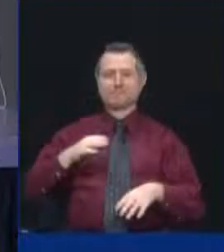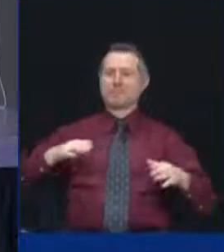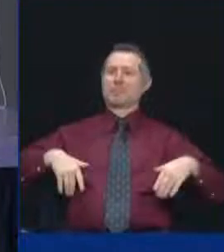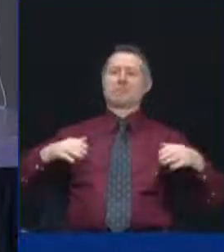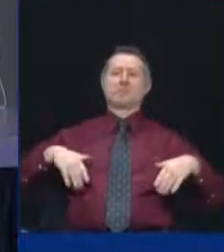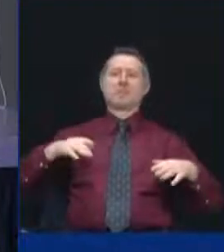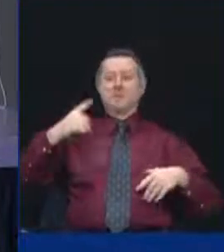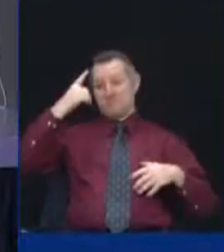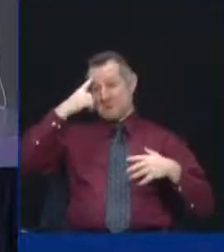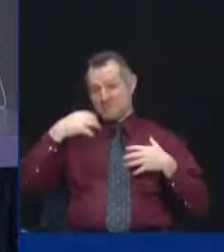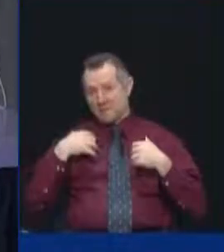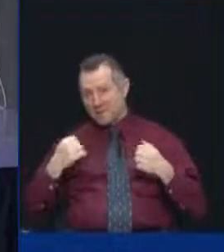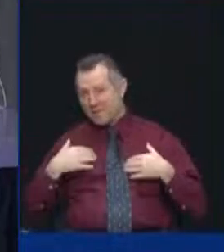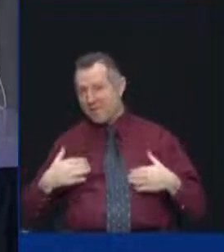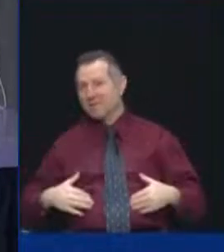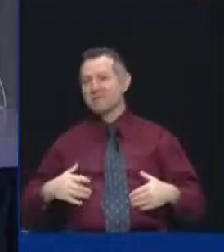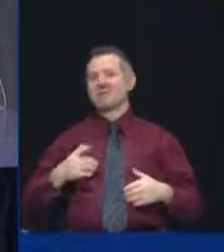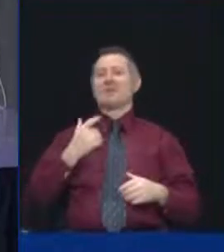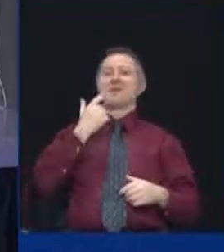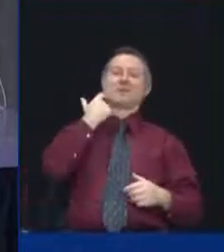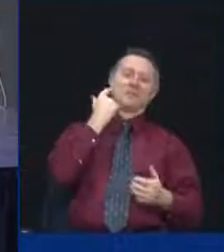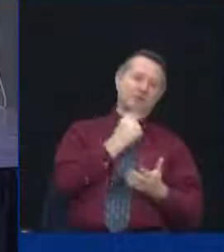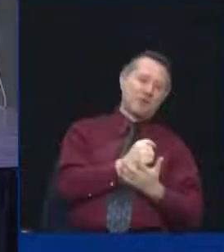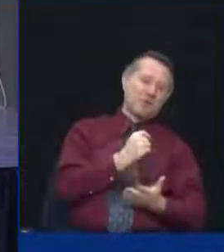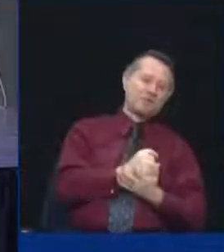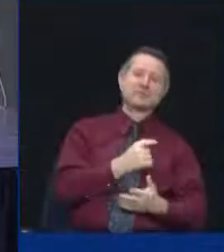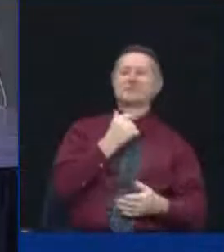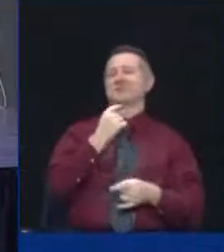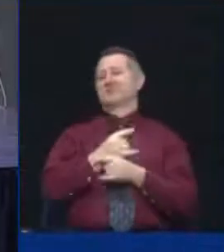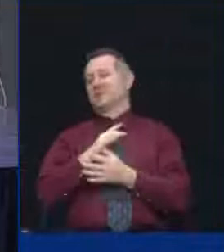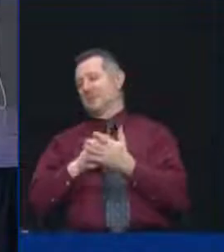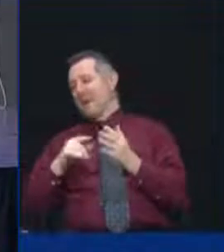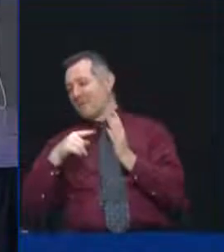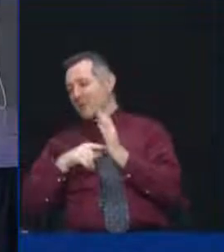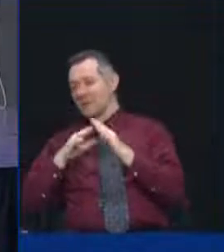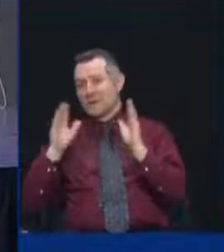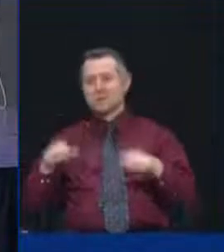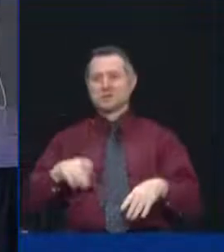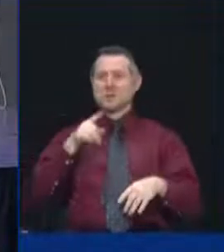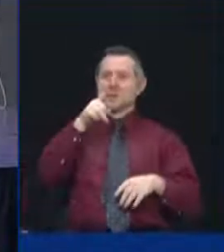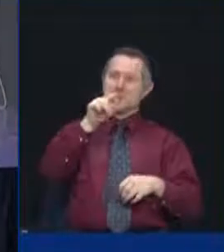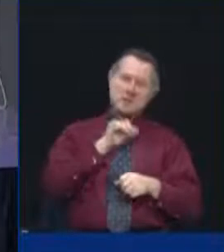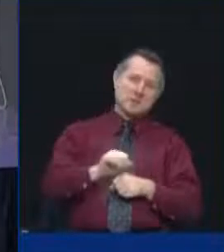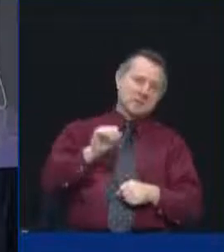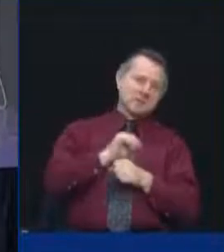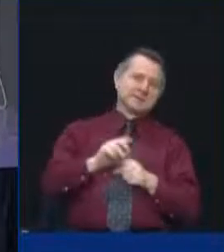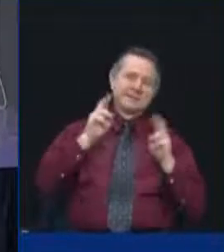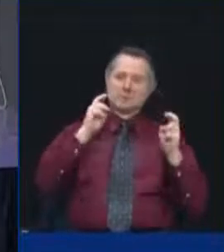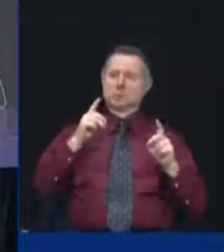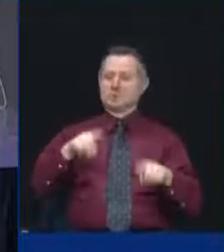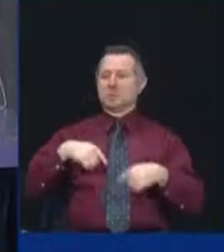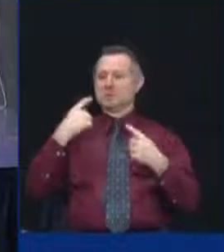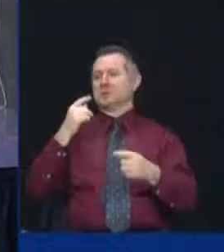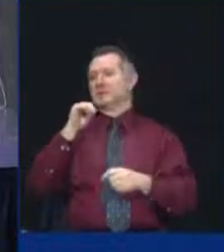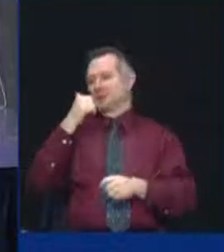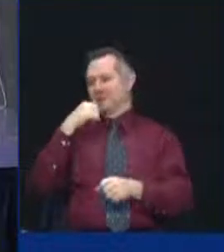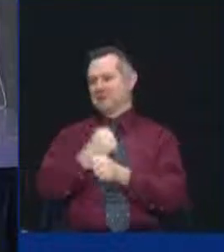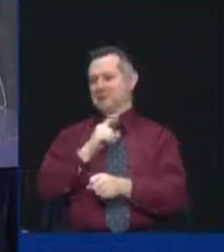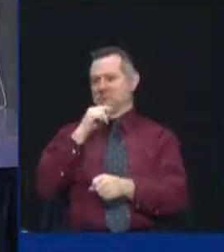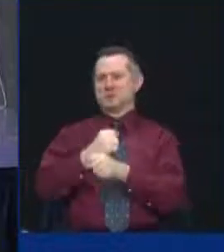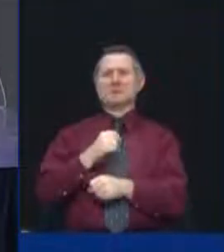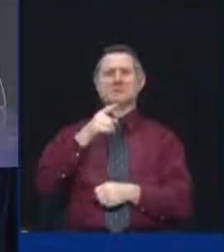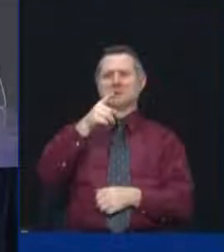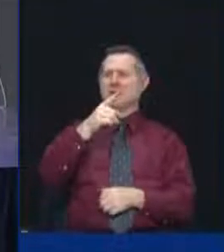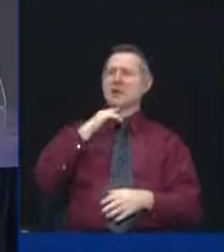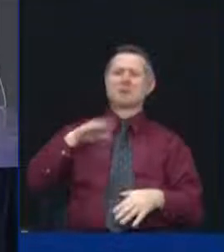treatment. You've worked on this issue for decades, and people are raising questions as to what you have to show for it. So what is your